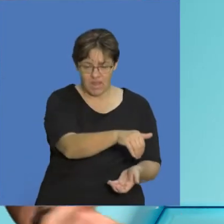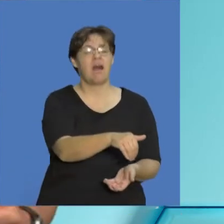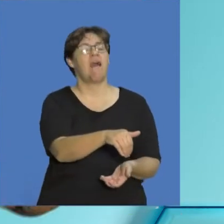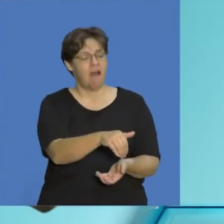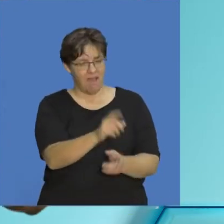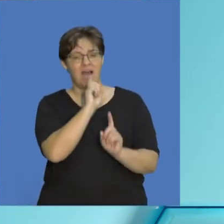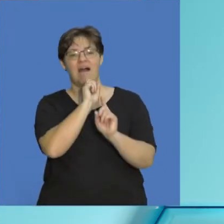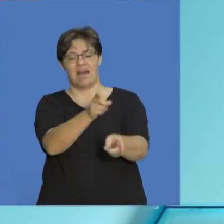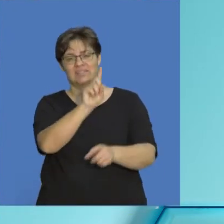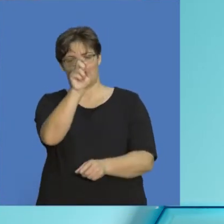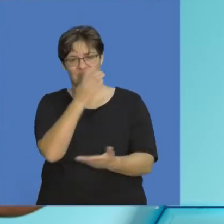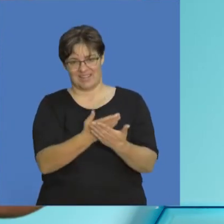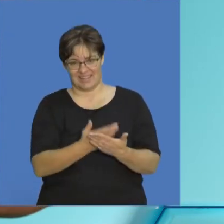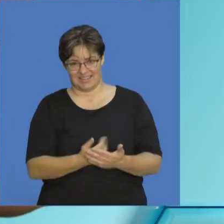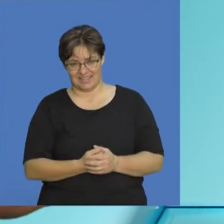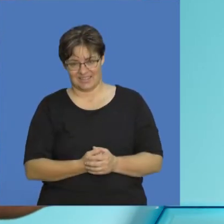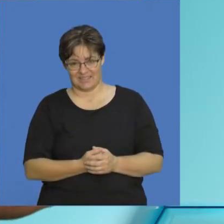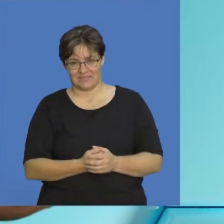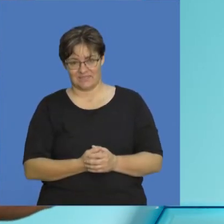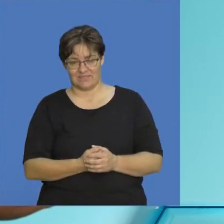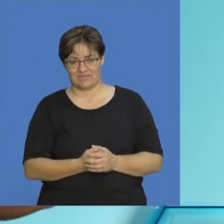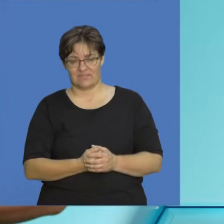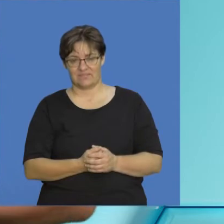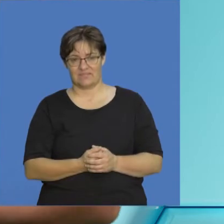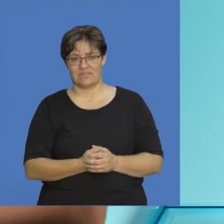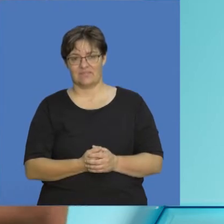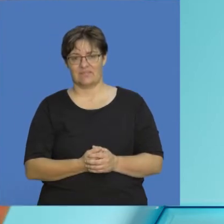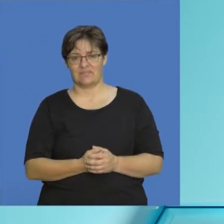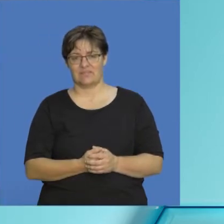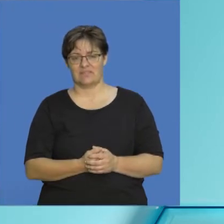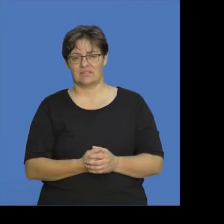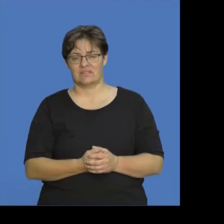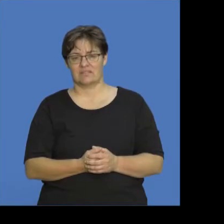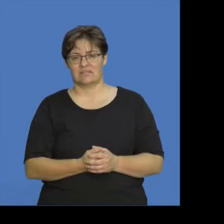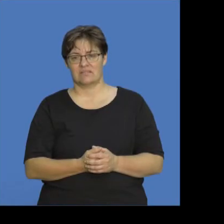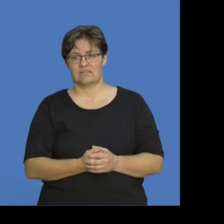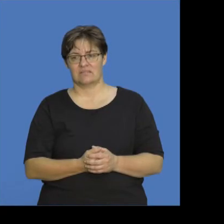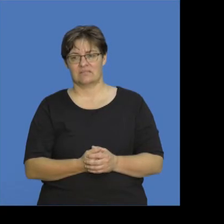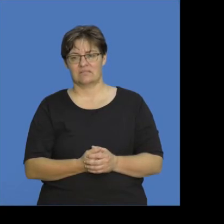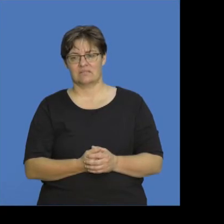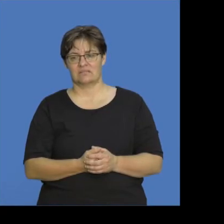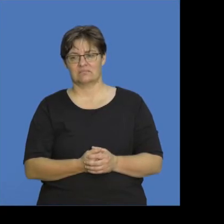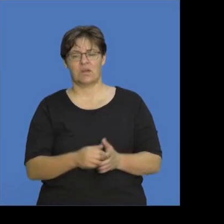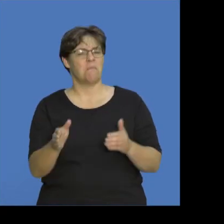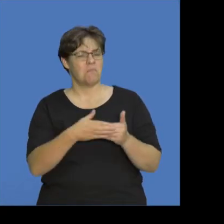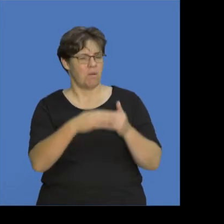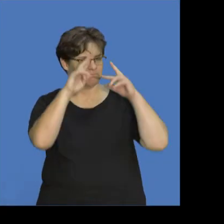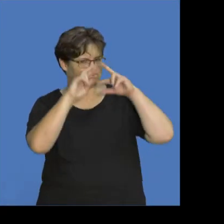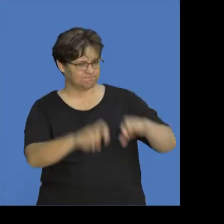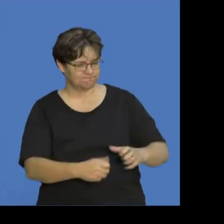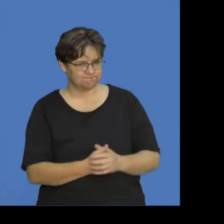question. So that's one of the importance of having data. Let's look at something we can study using